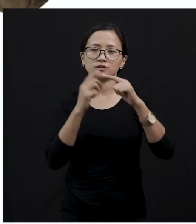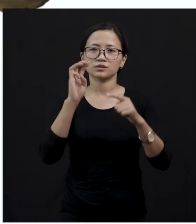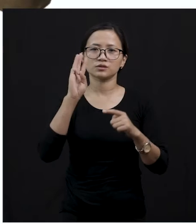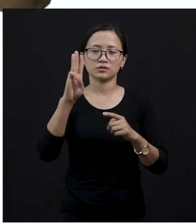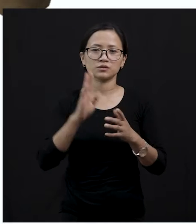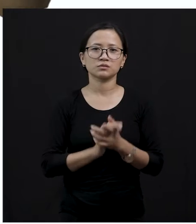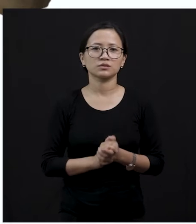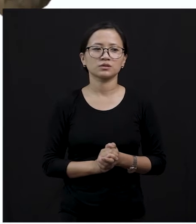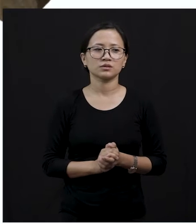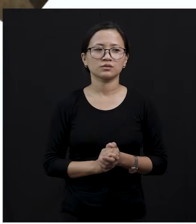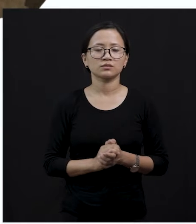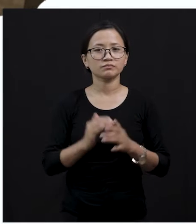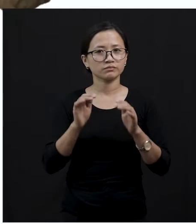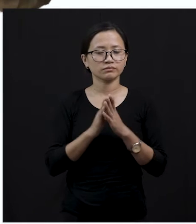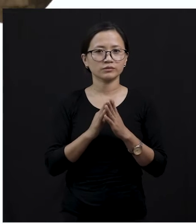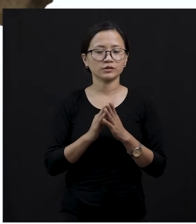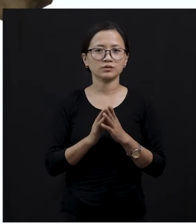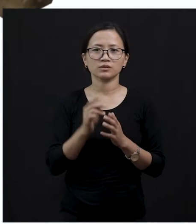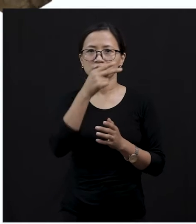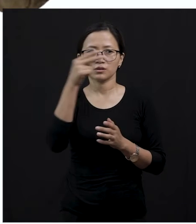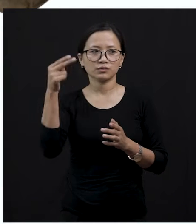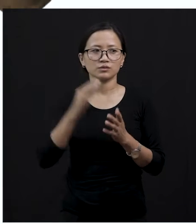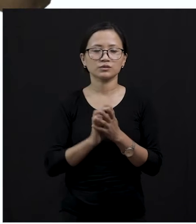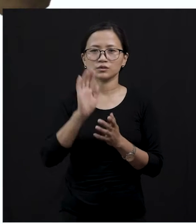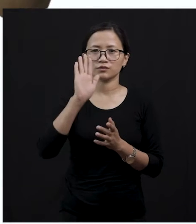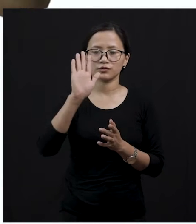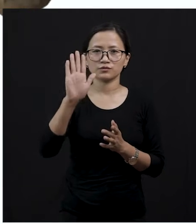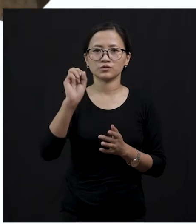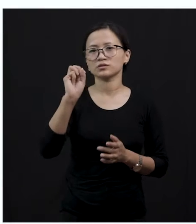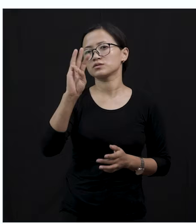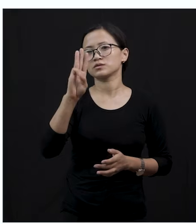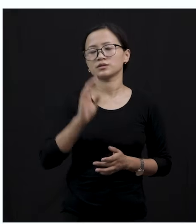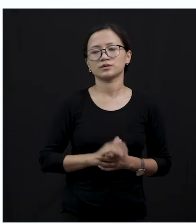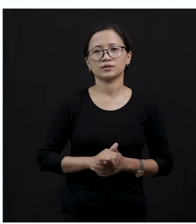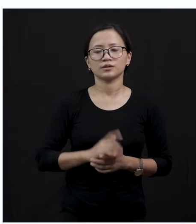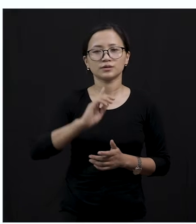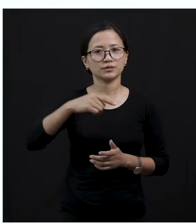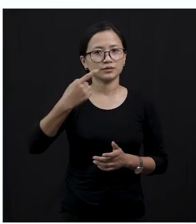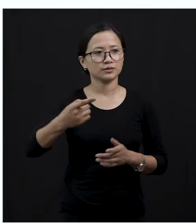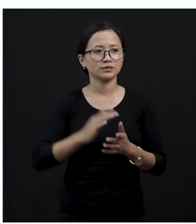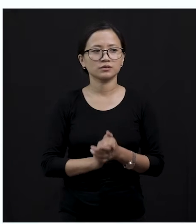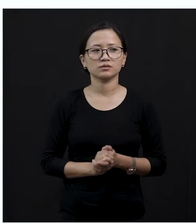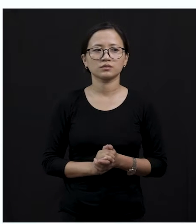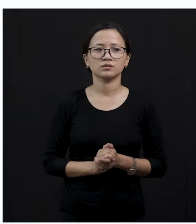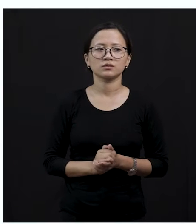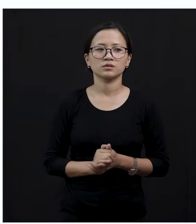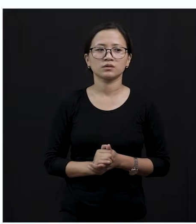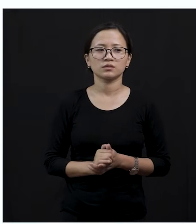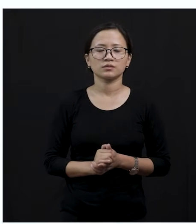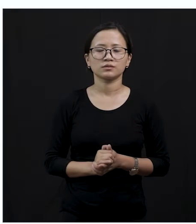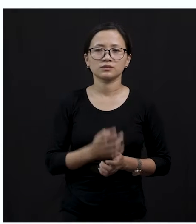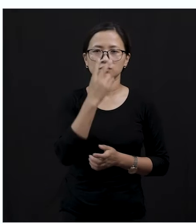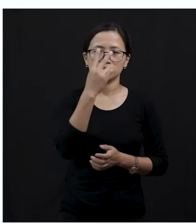3, which is nothing but equal to 53. All right, so let's look at the next slide.